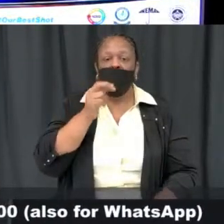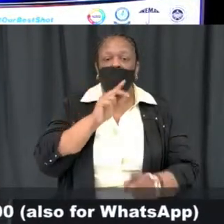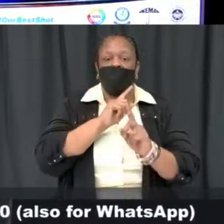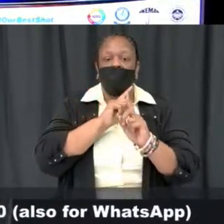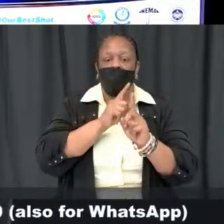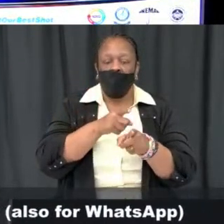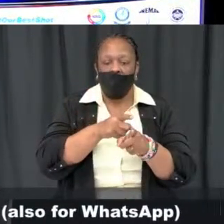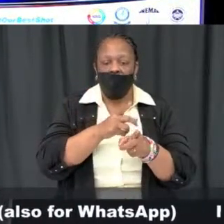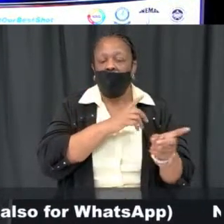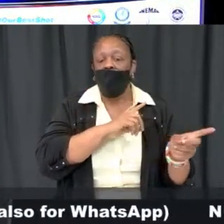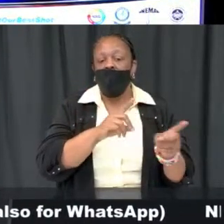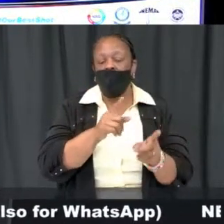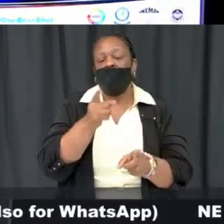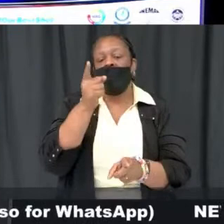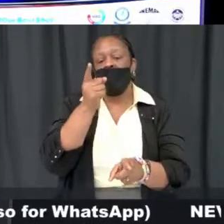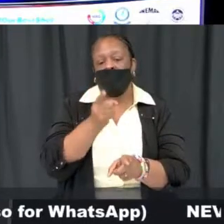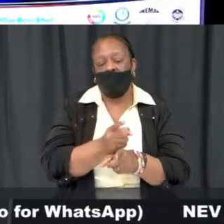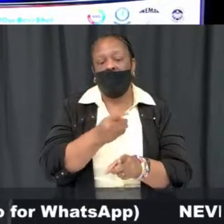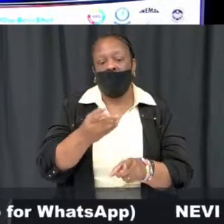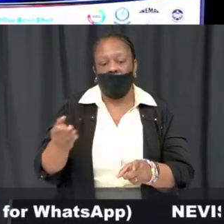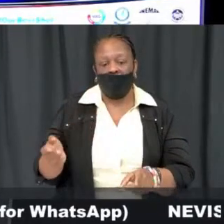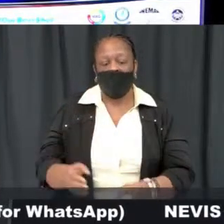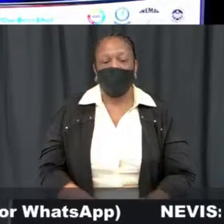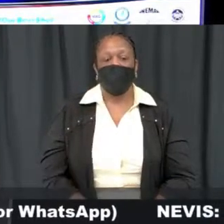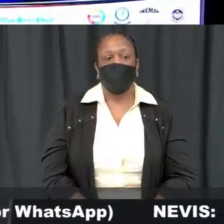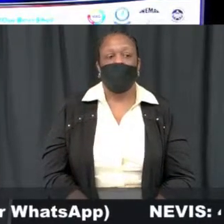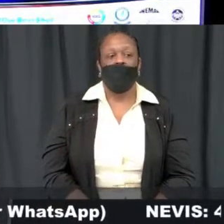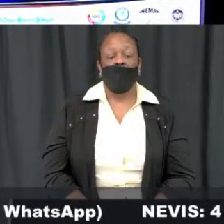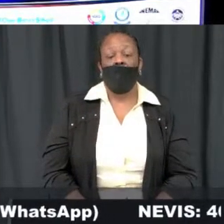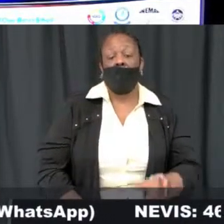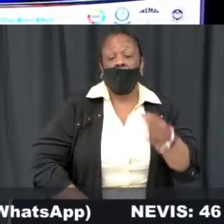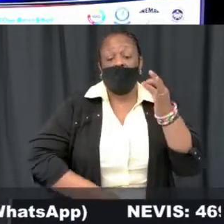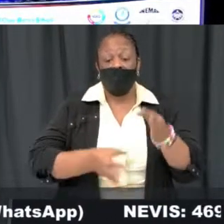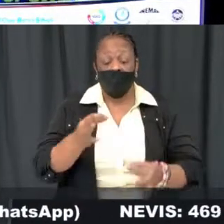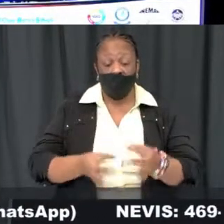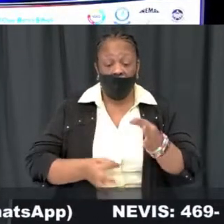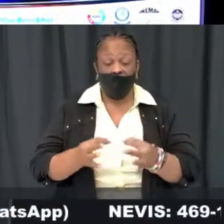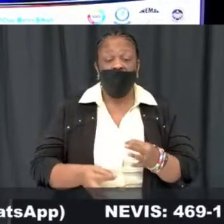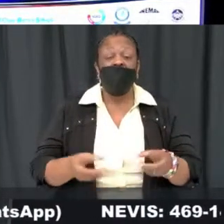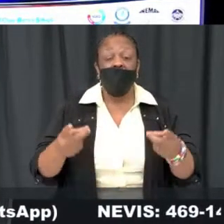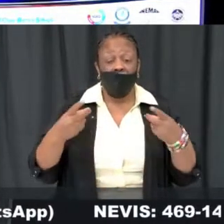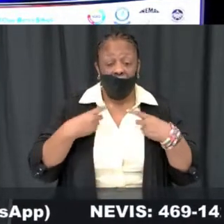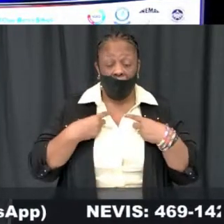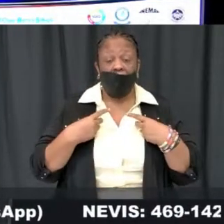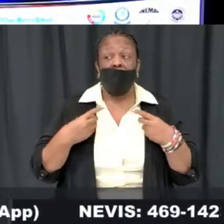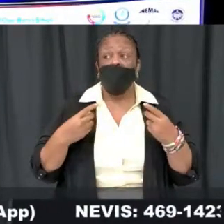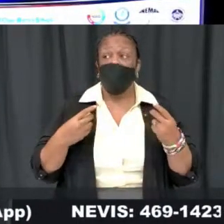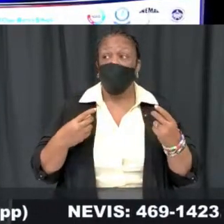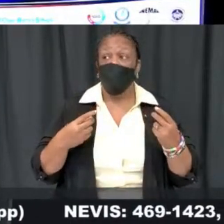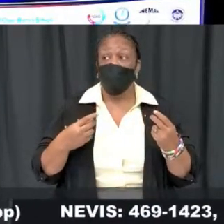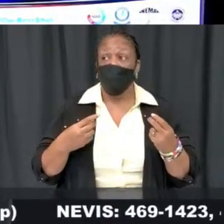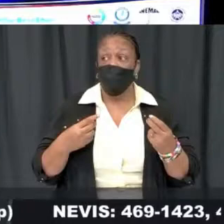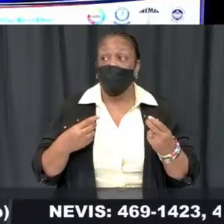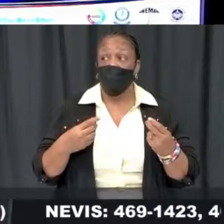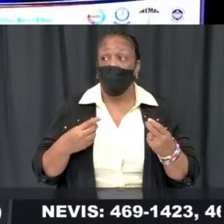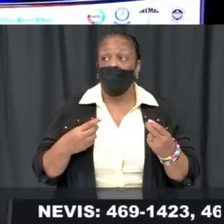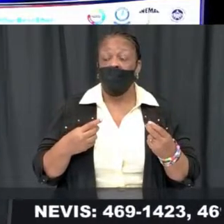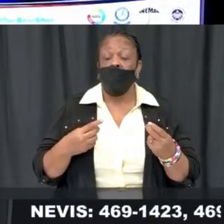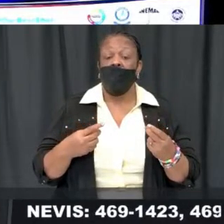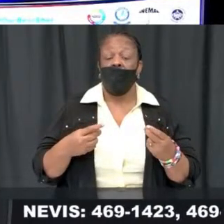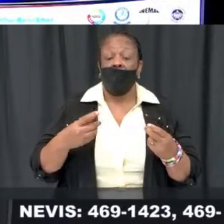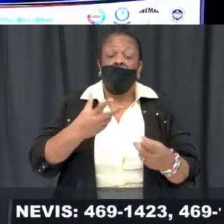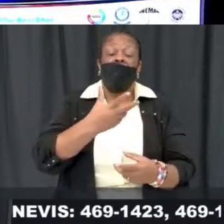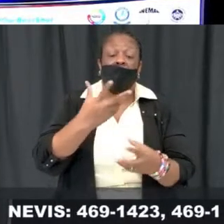was a vaccine that was available for persons below the age of 18, the children would have responded also. And